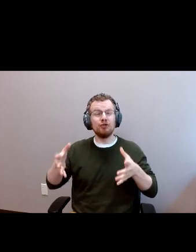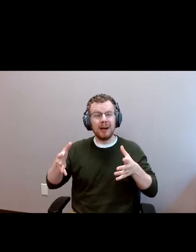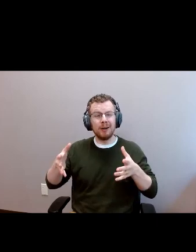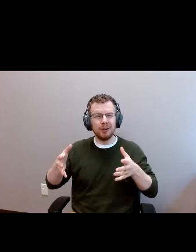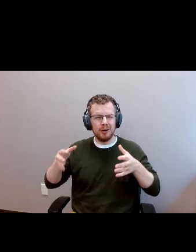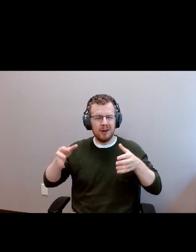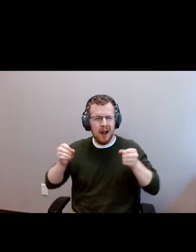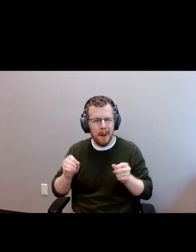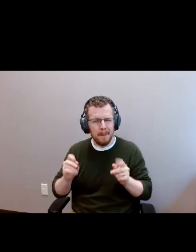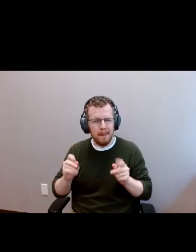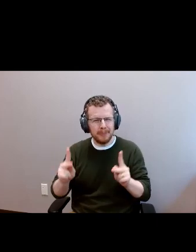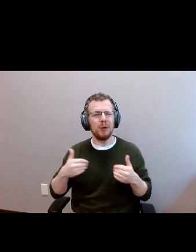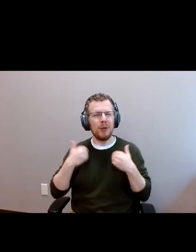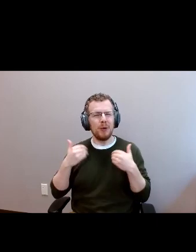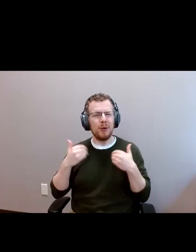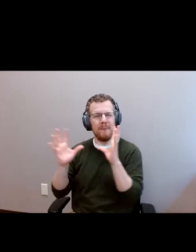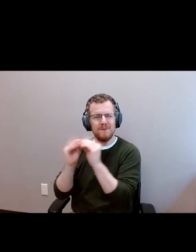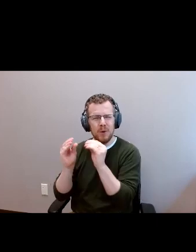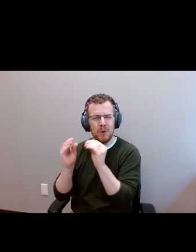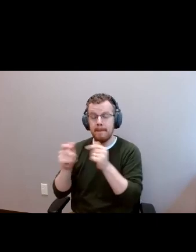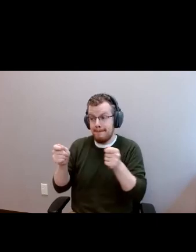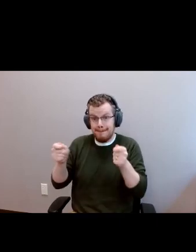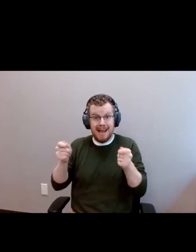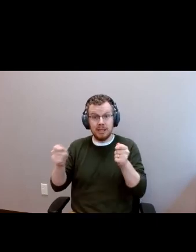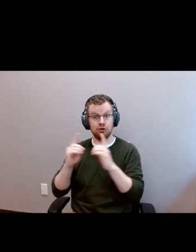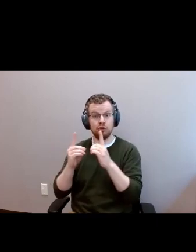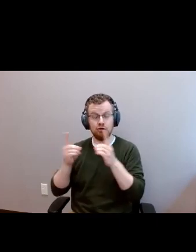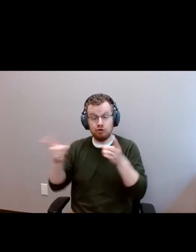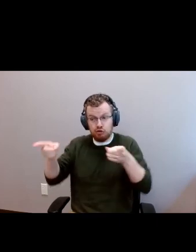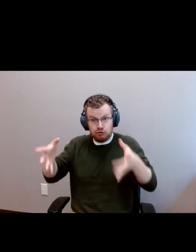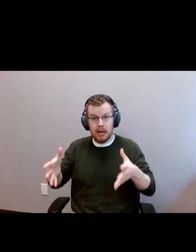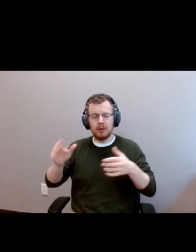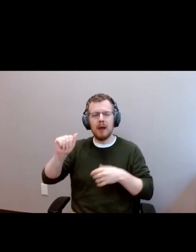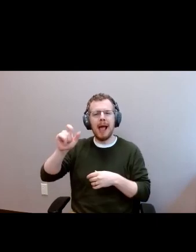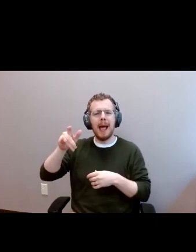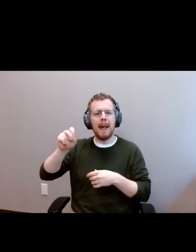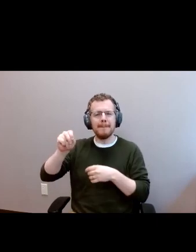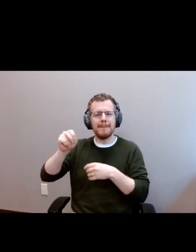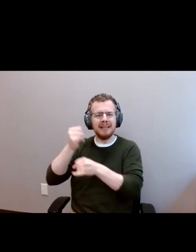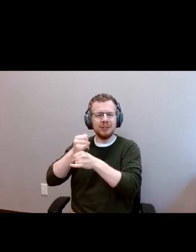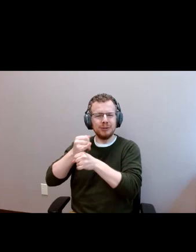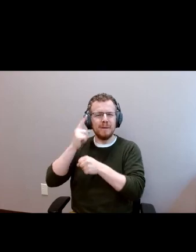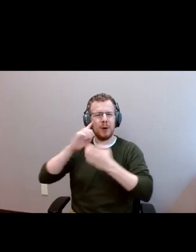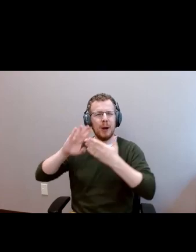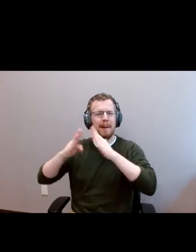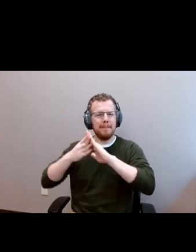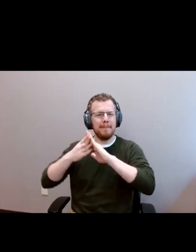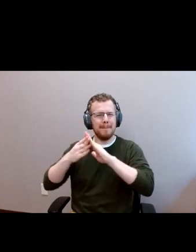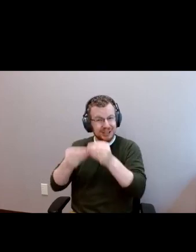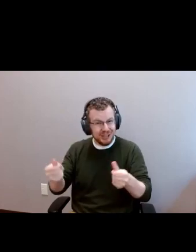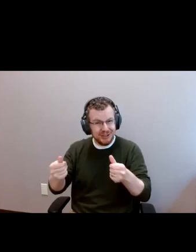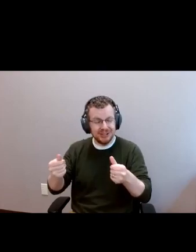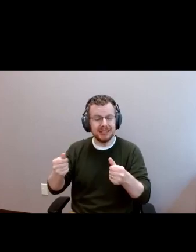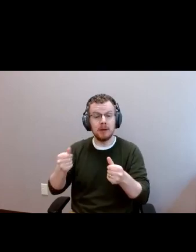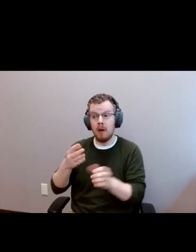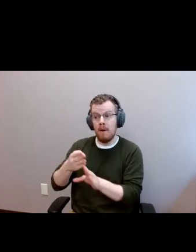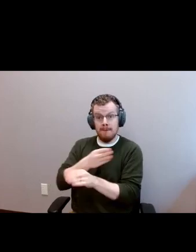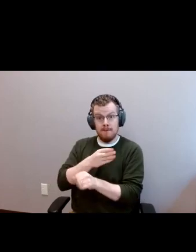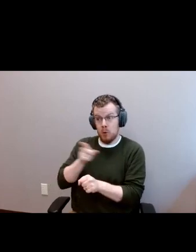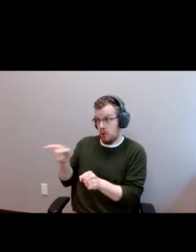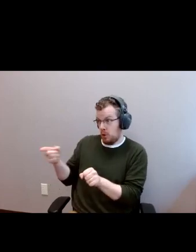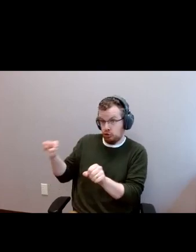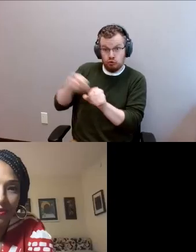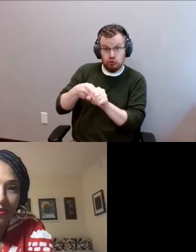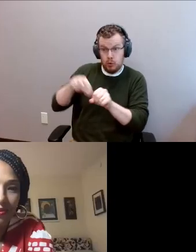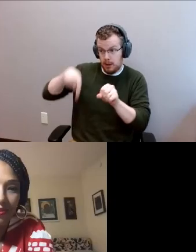Opportunity Youth Forum, and managing director of the Aspen Institute Forum for Community Solutions. Prior to joining the Forum